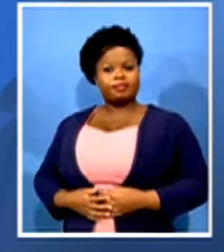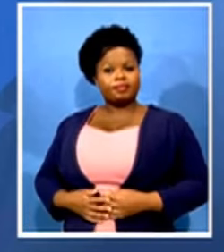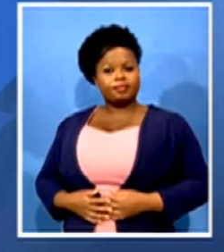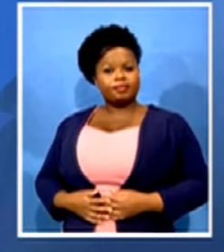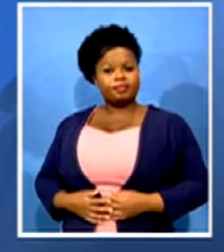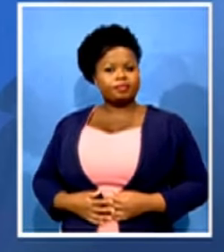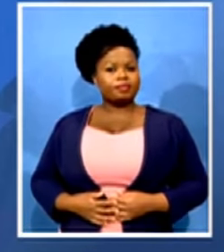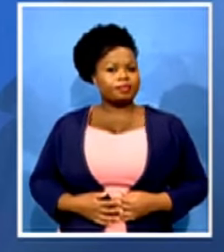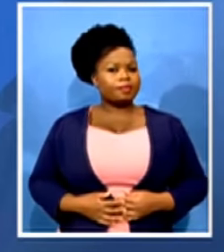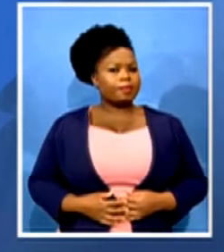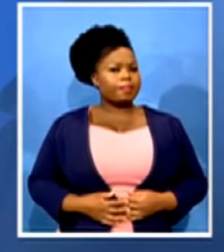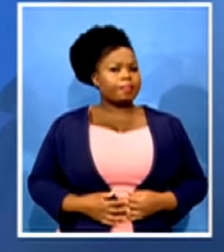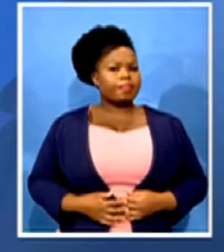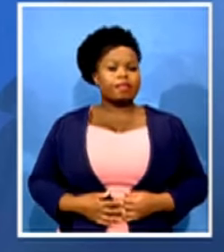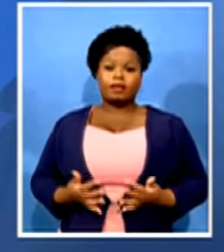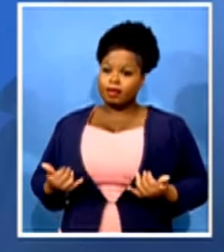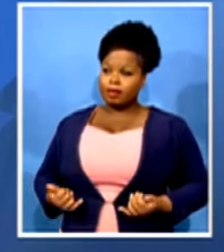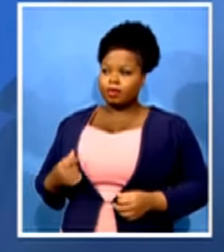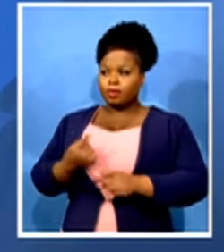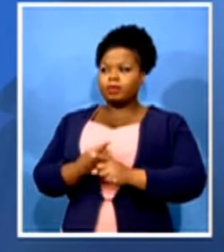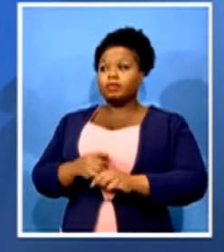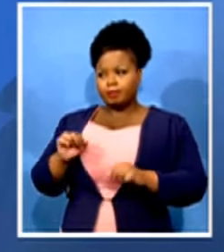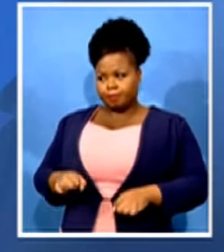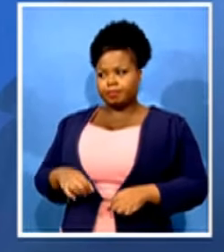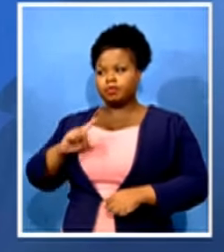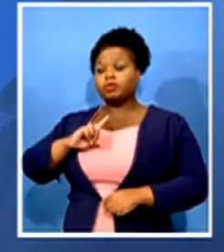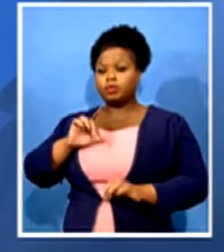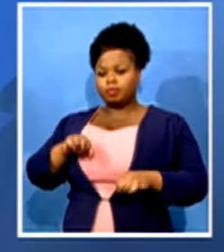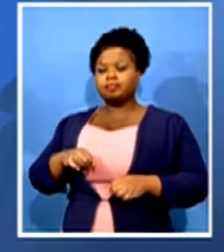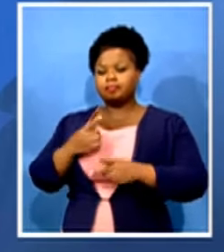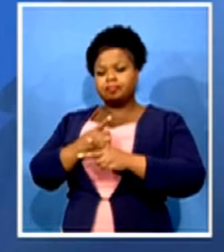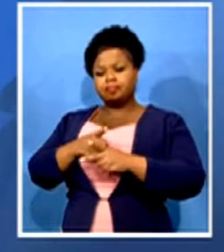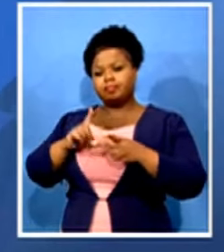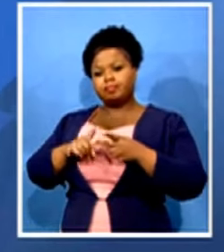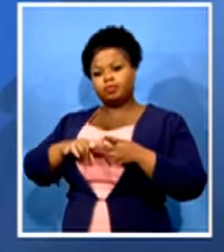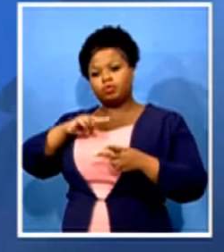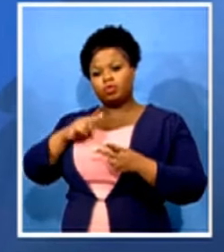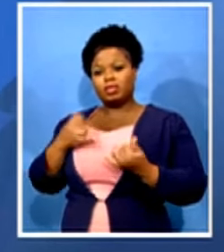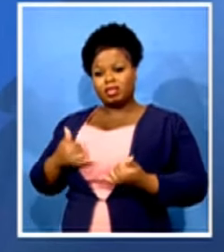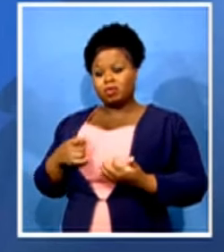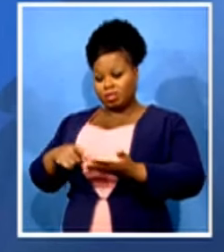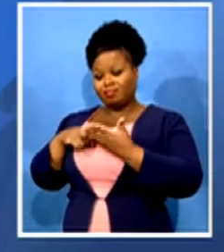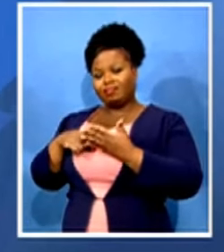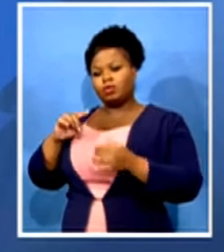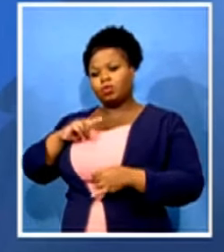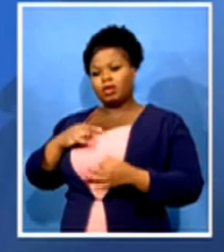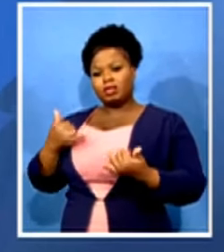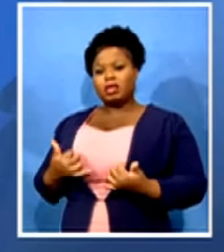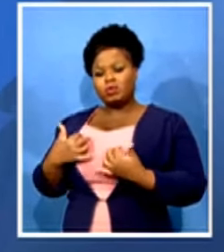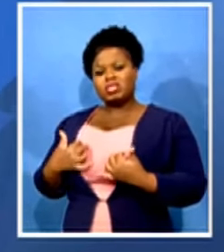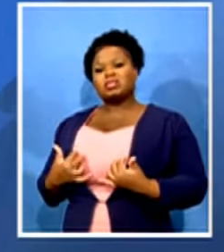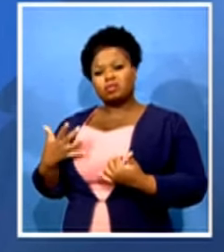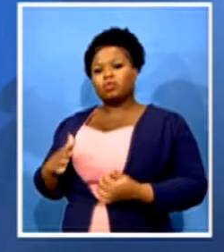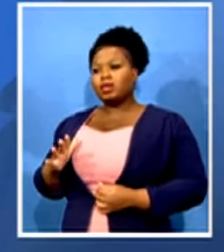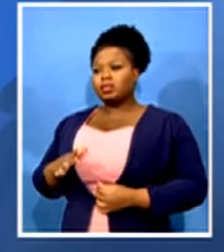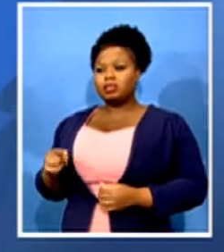constantly in this cycle of complete and utter desperation, and it's time our government actually collaborates with us. They want us closed, compensate us,